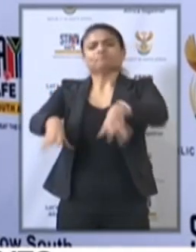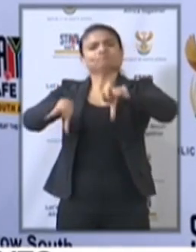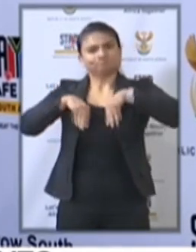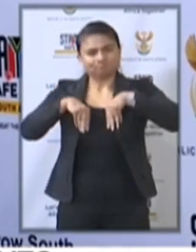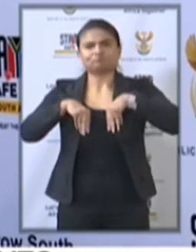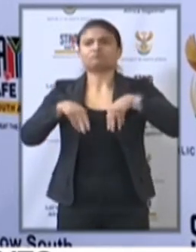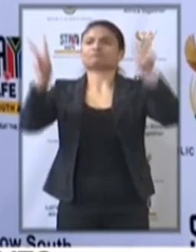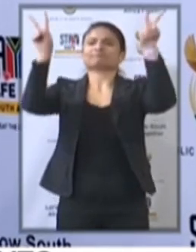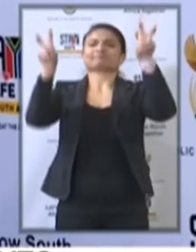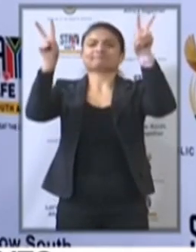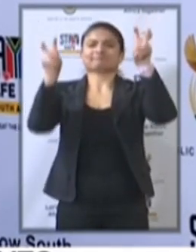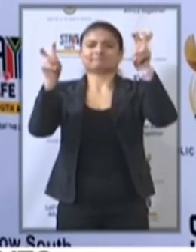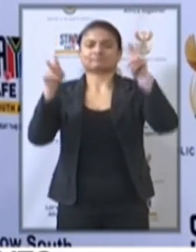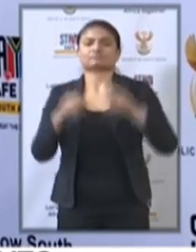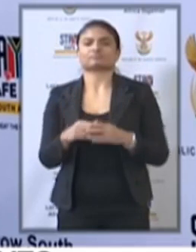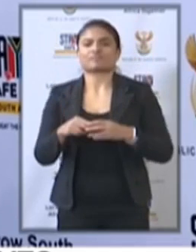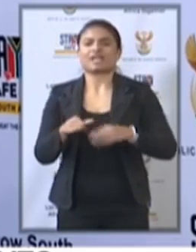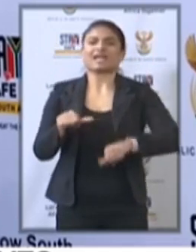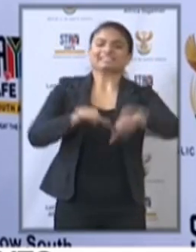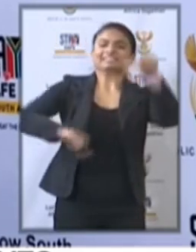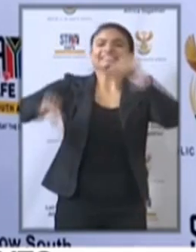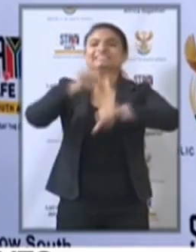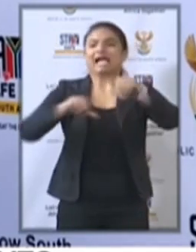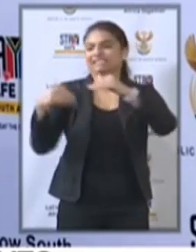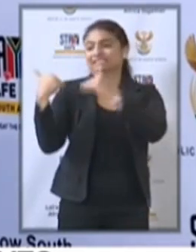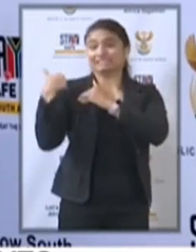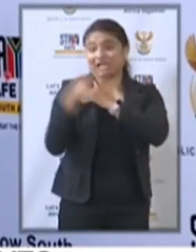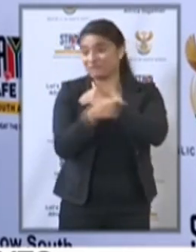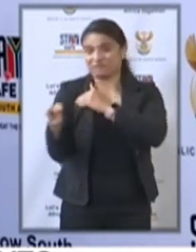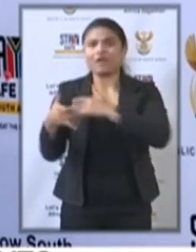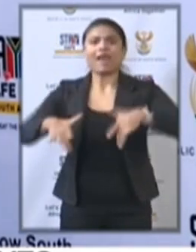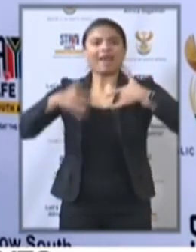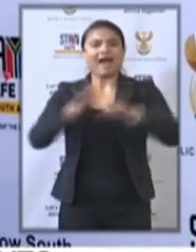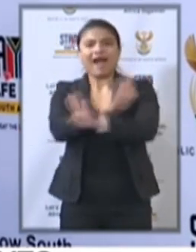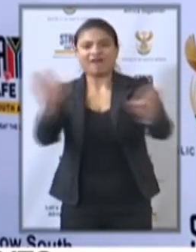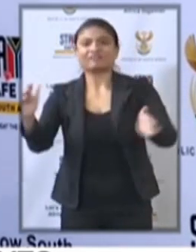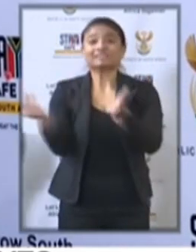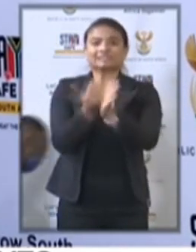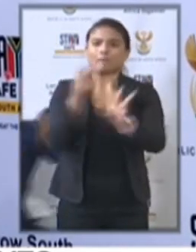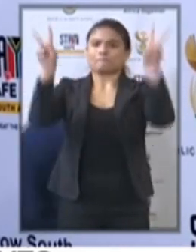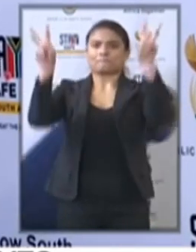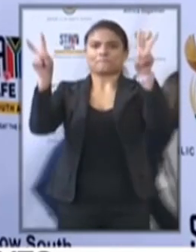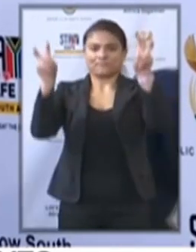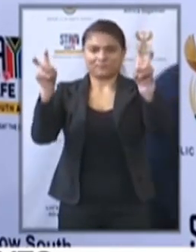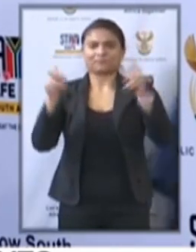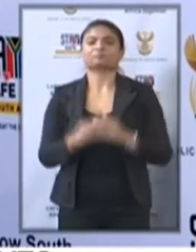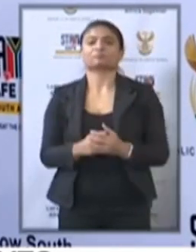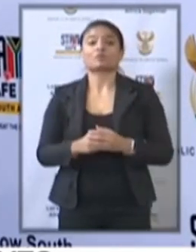science saving lives as an illustration of our